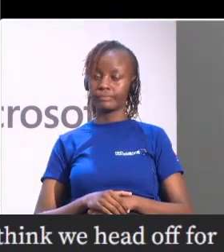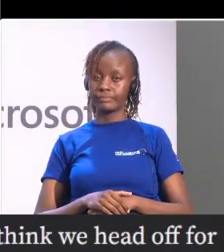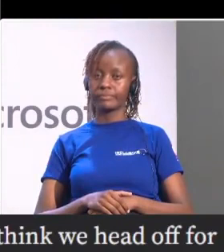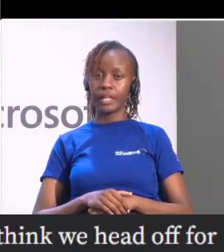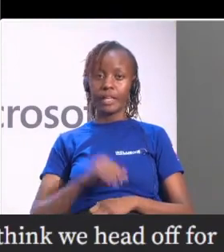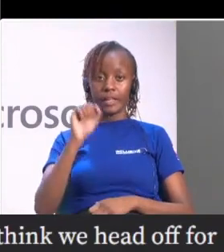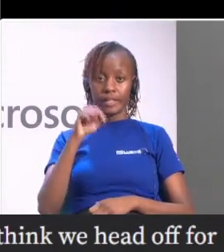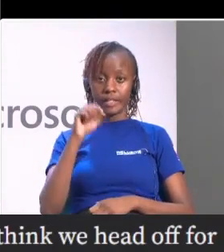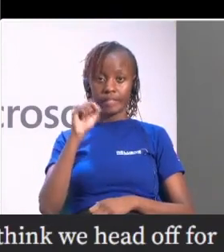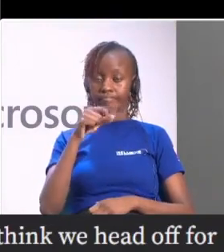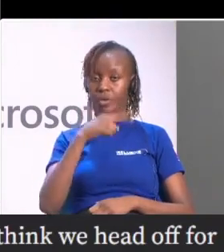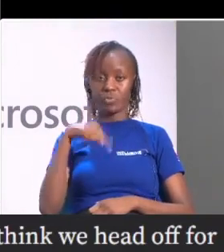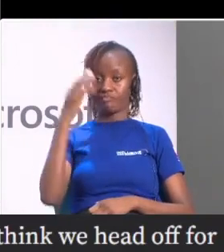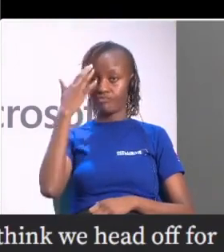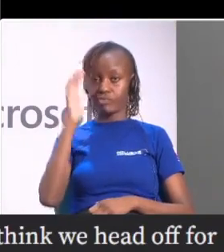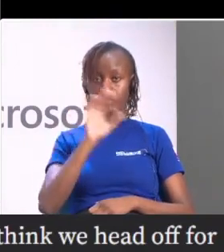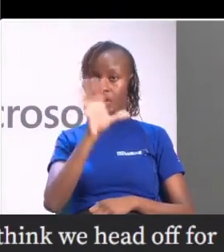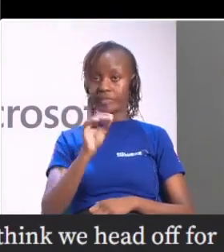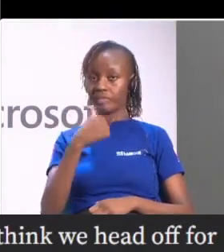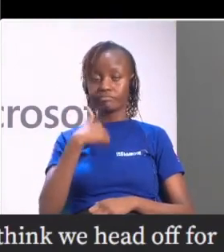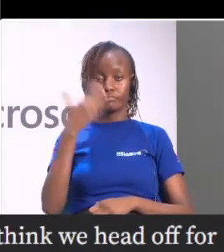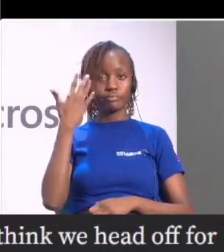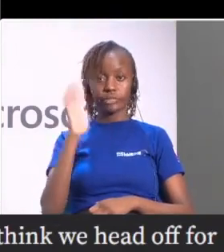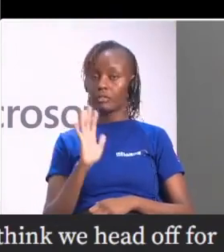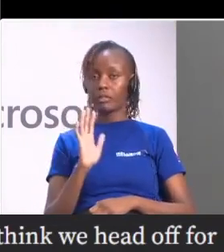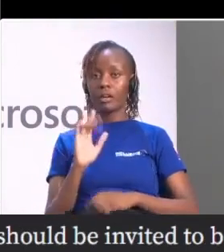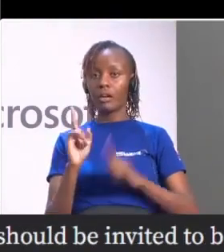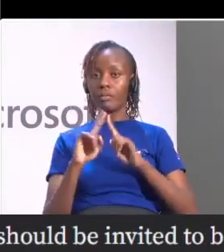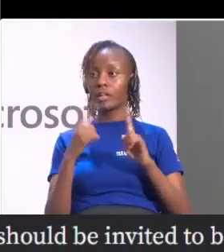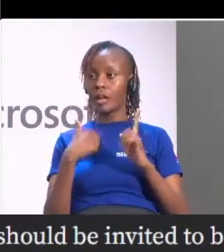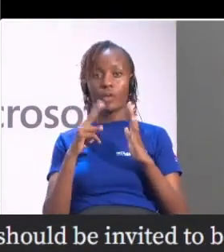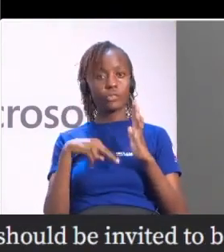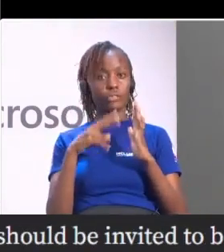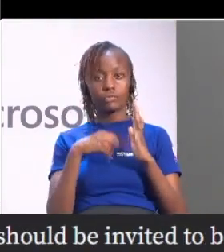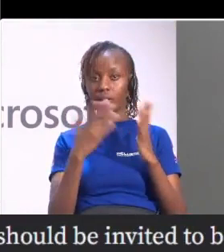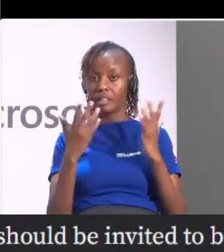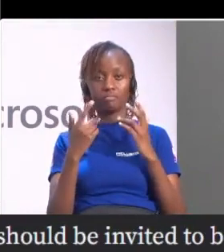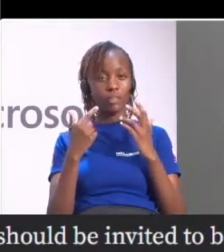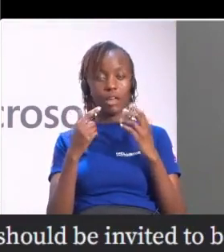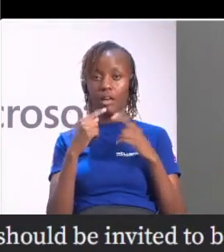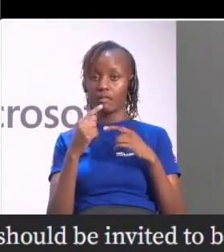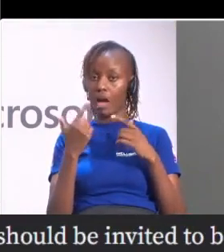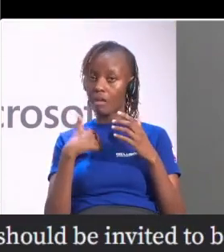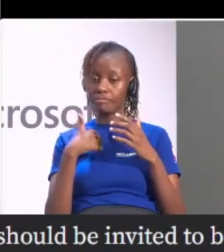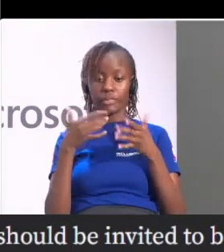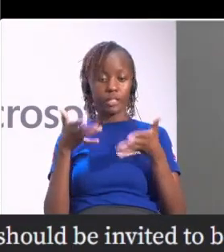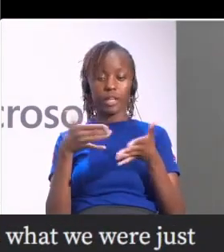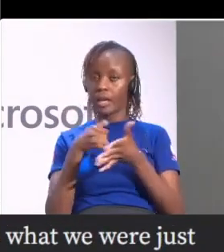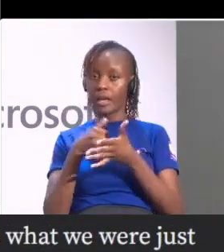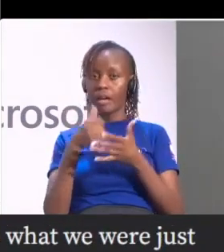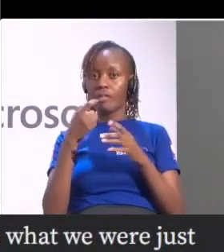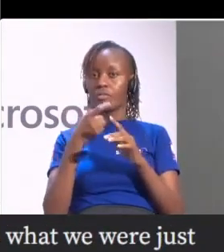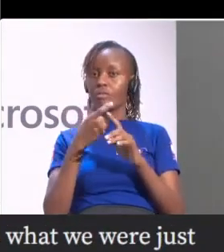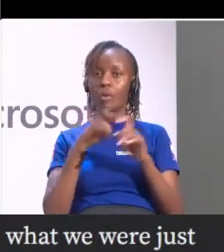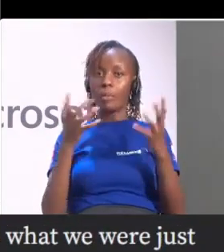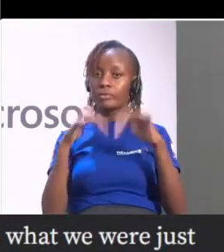Yeah, so we don't know Africa in the sense. We have Irene here, which we would enable over the last couple of years. Just thoughts